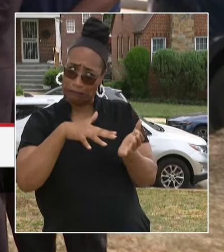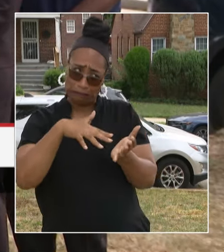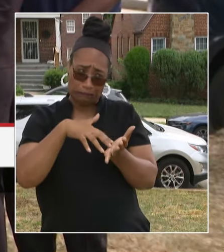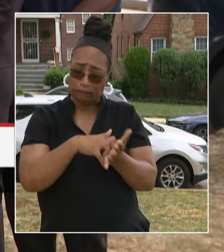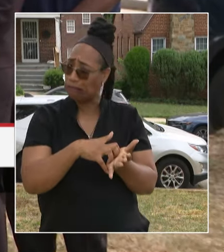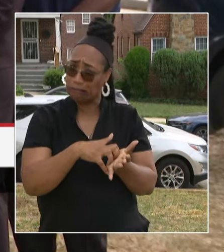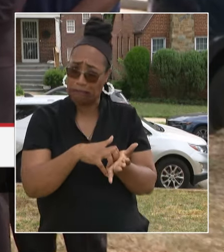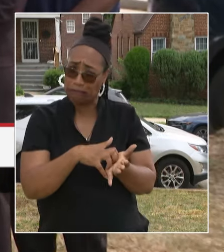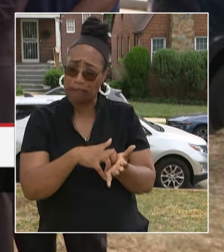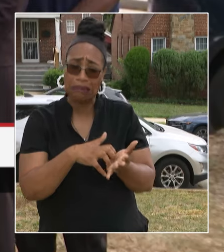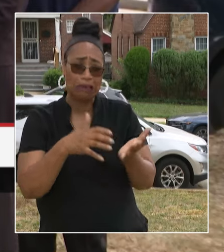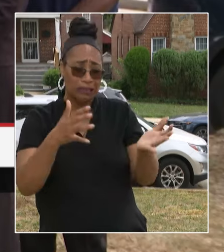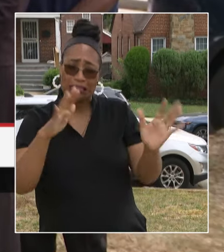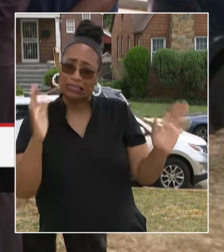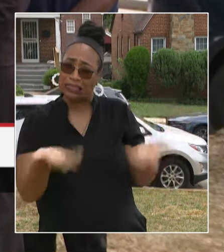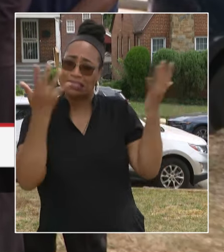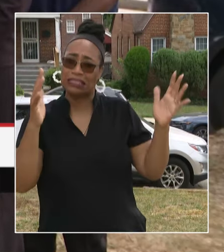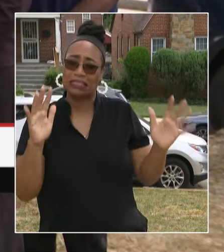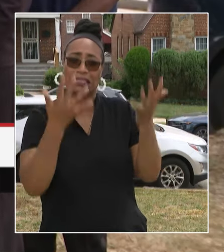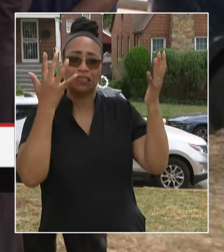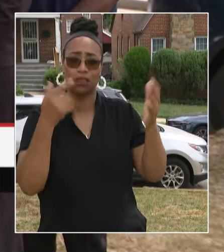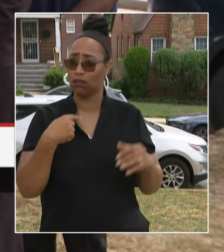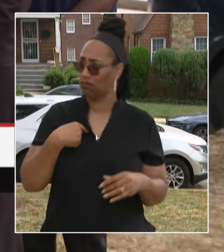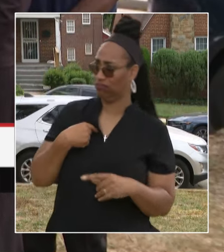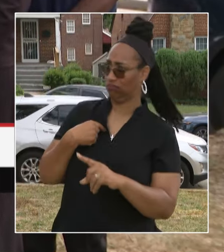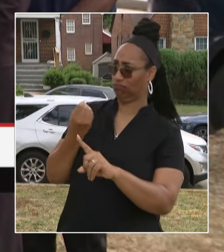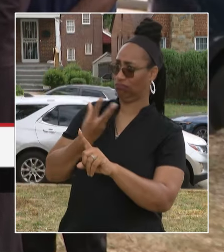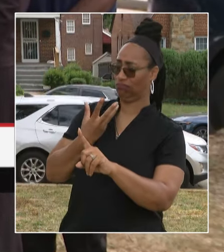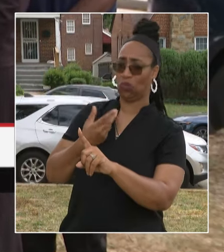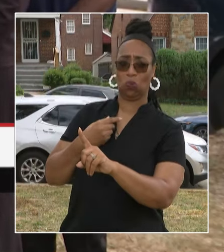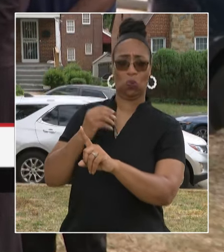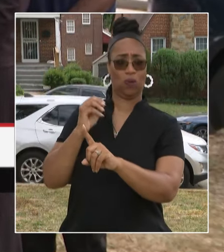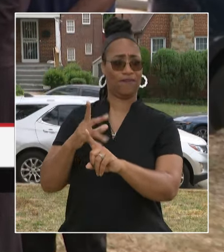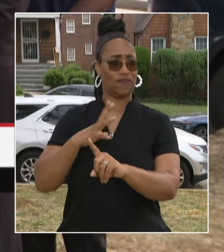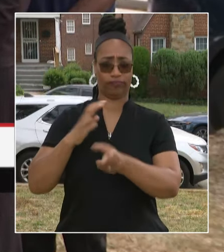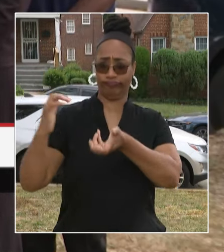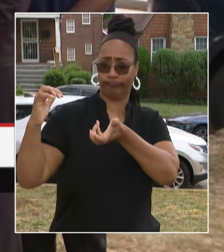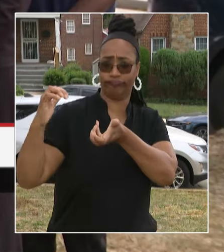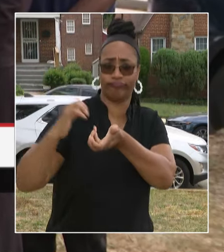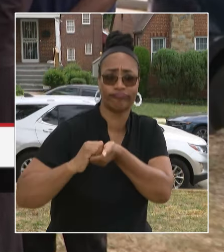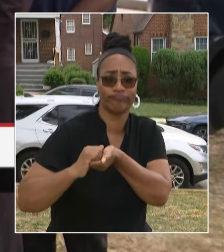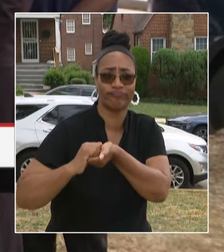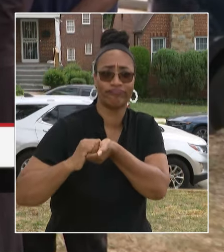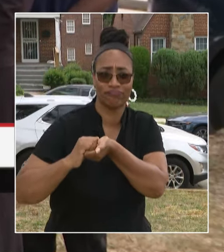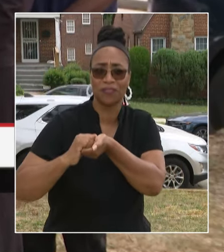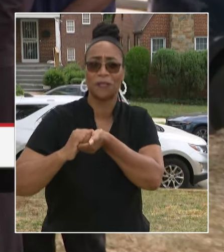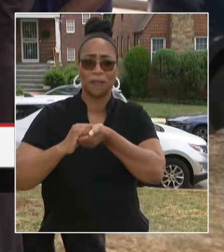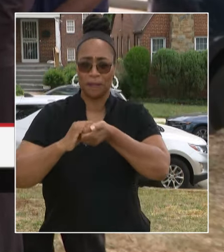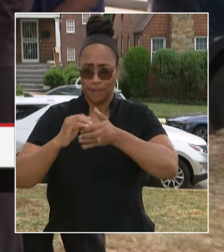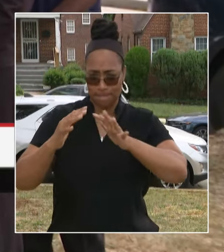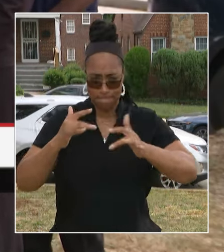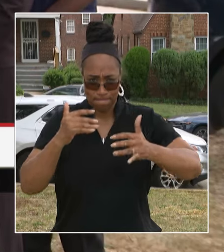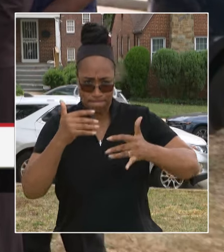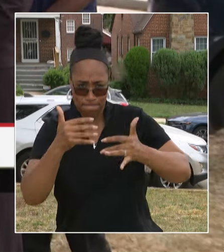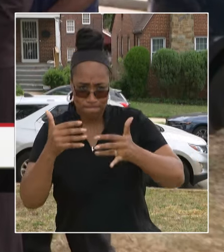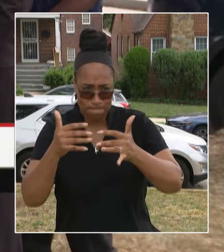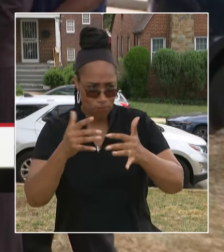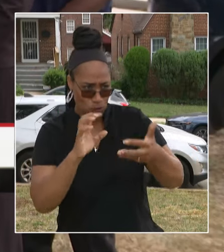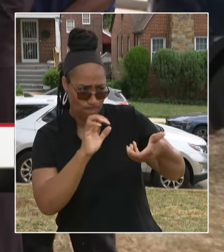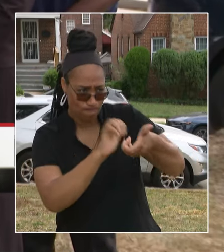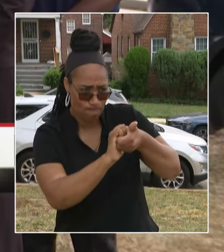got involved with them, and we organized what was called the Progressive Firefighter Association in Washington, D.C., but most people didn't know. He was behind